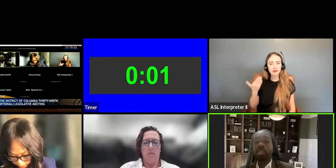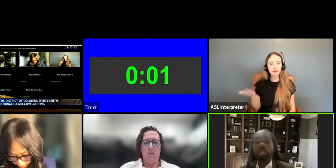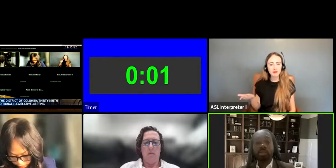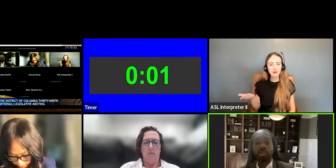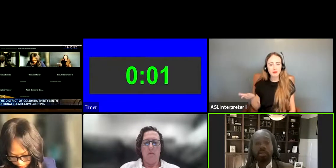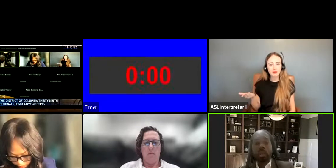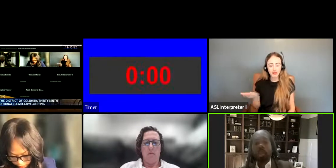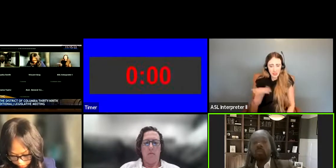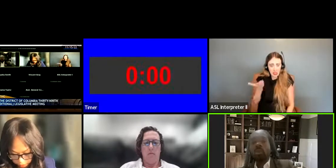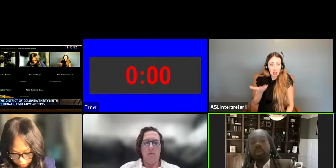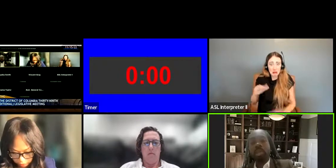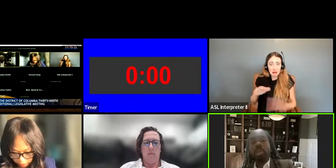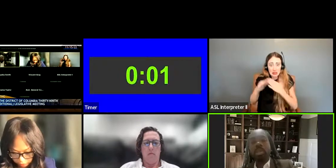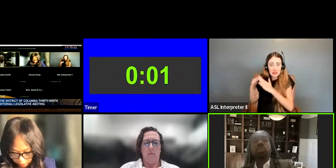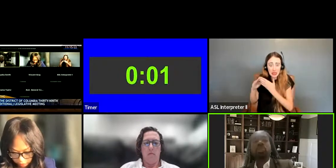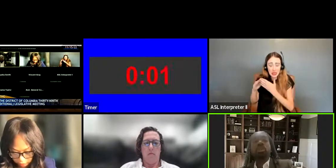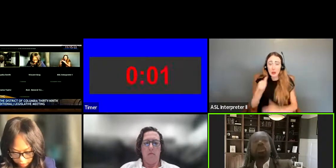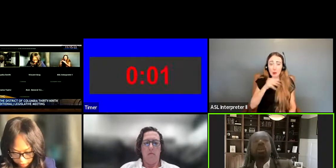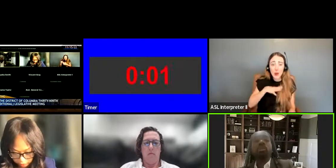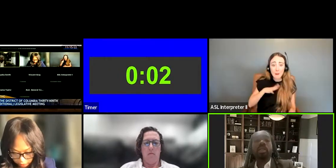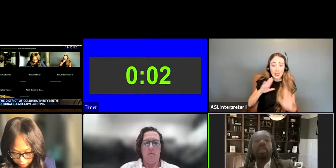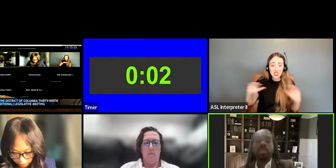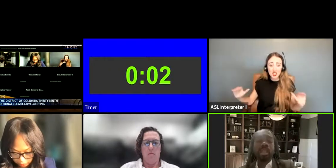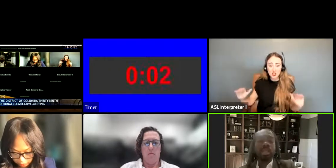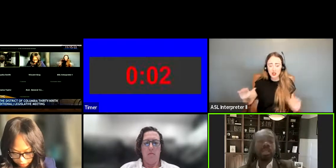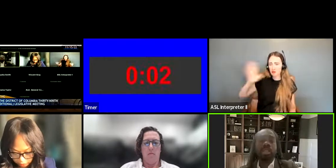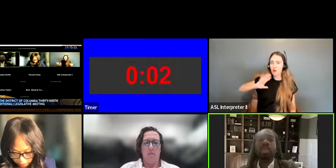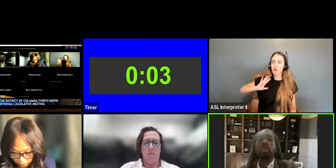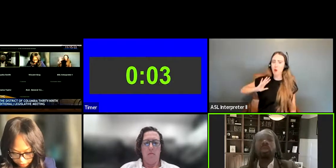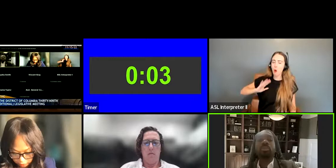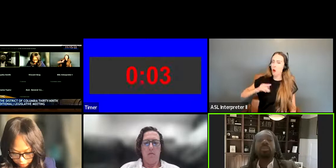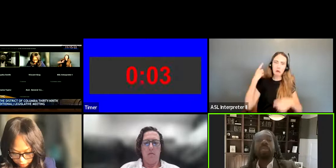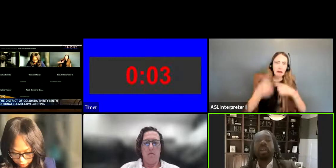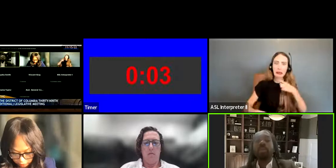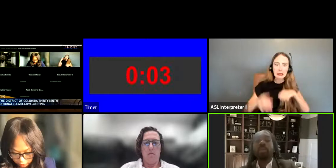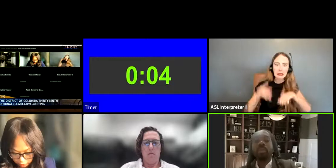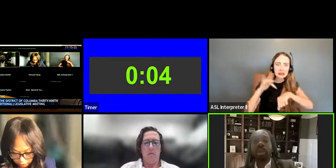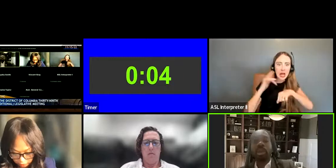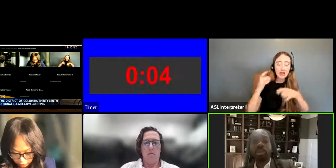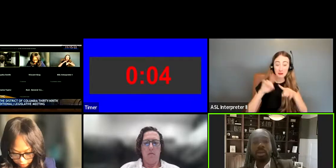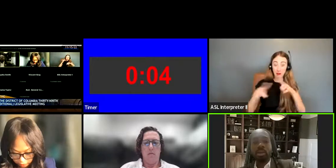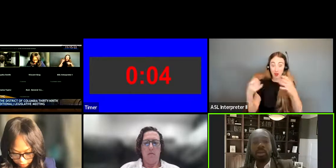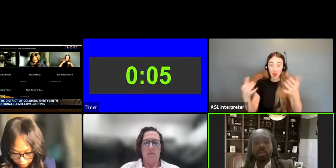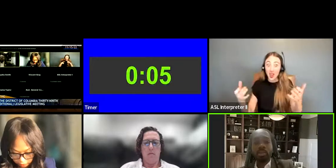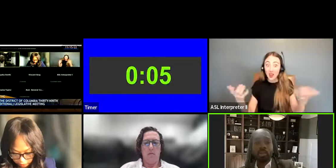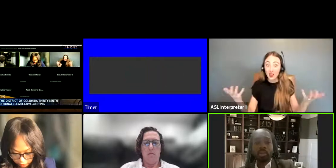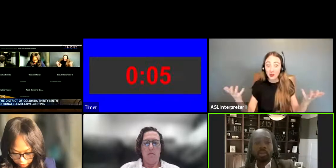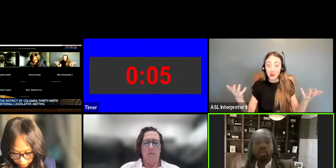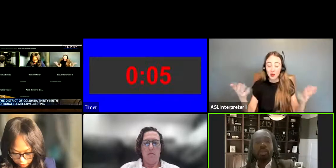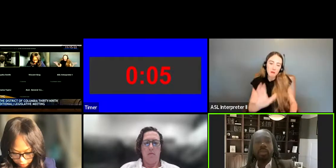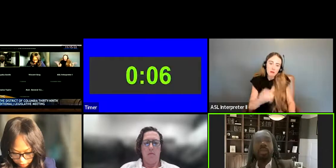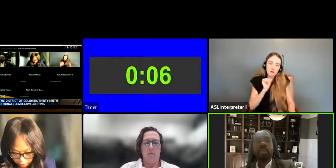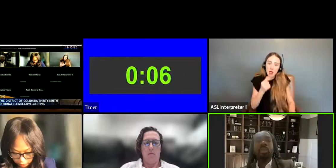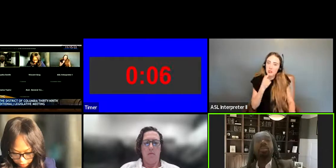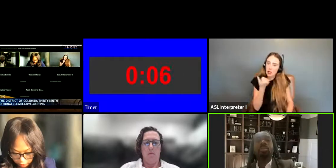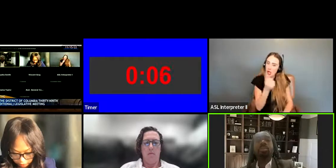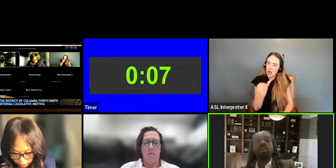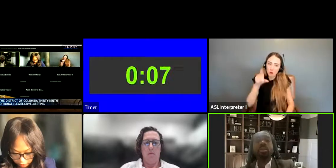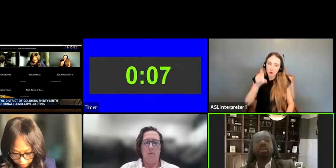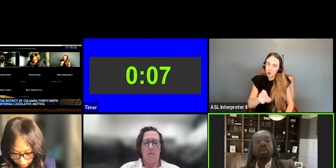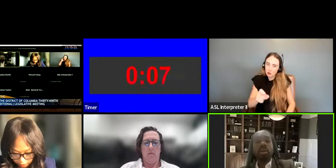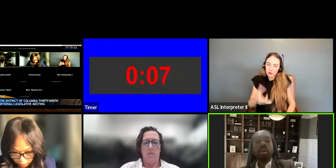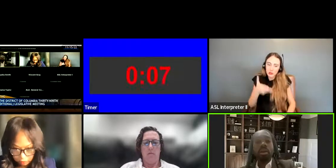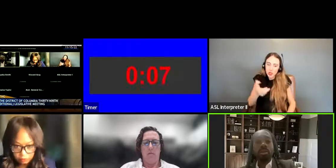in our city, right? Women and kids were strictly off limits. Not to say anyone should be shot for that matter, but the rules